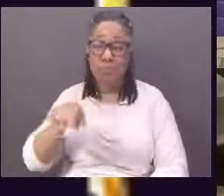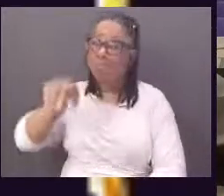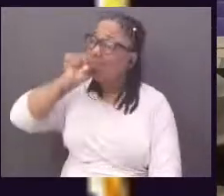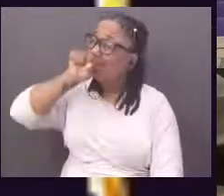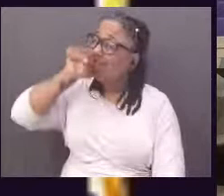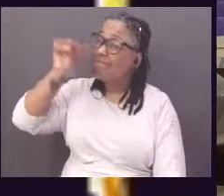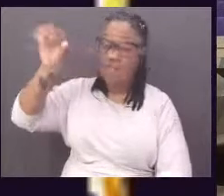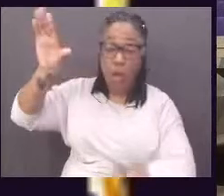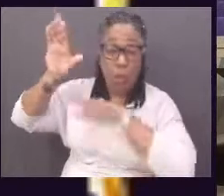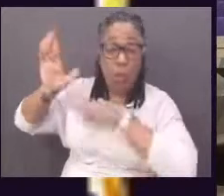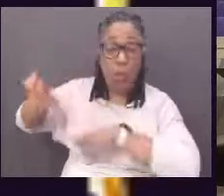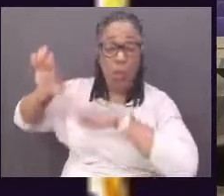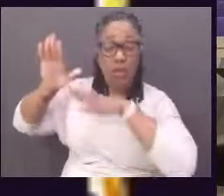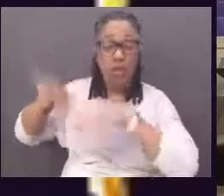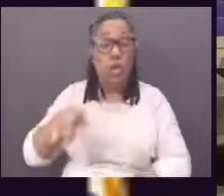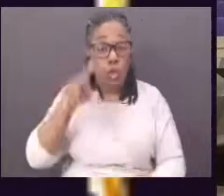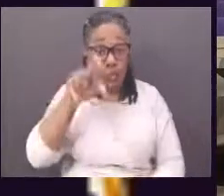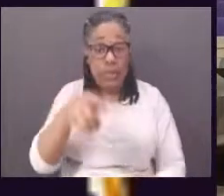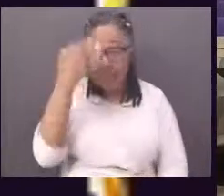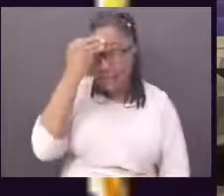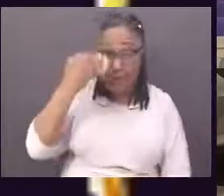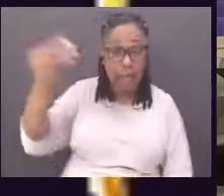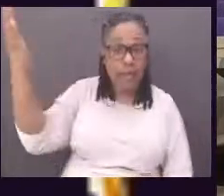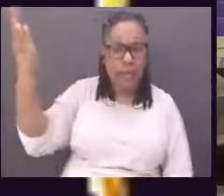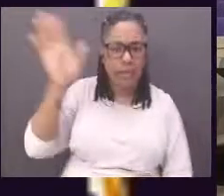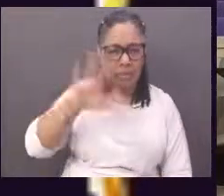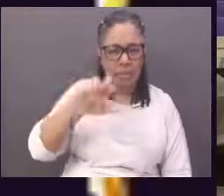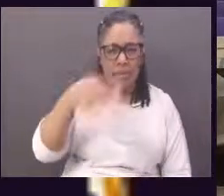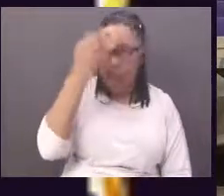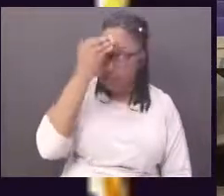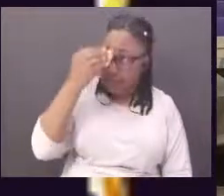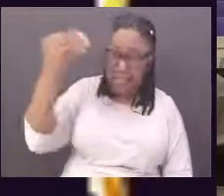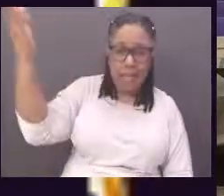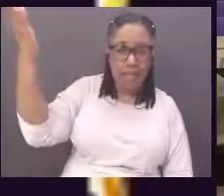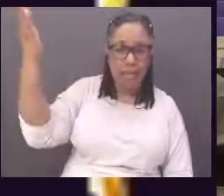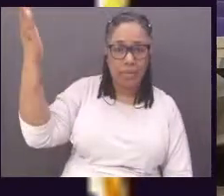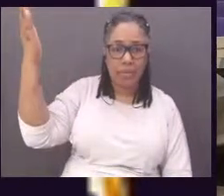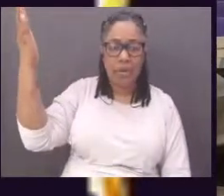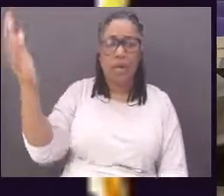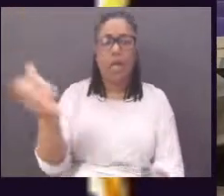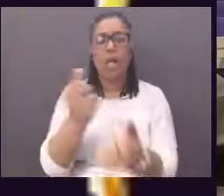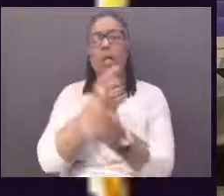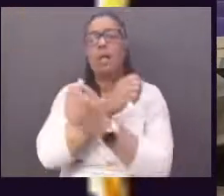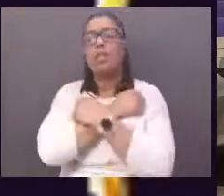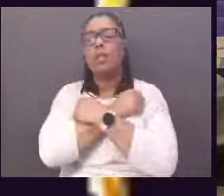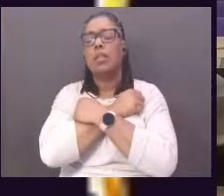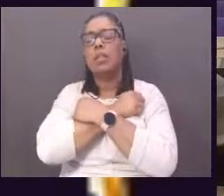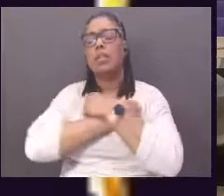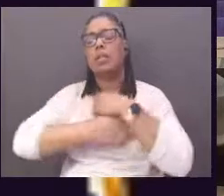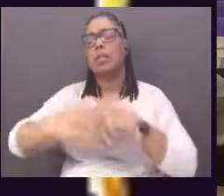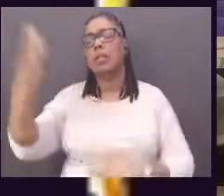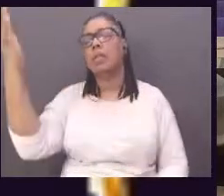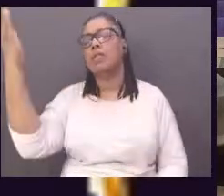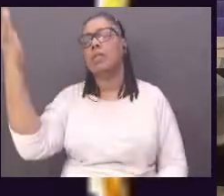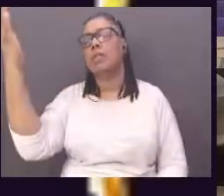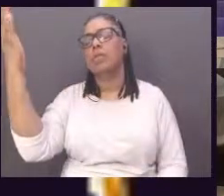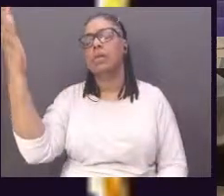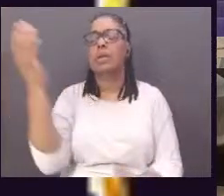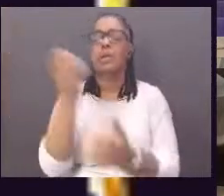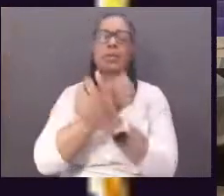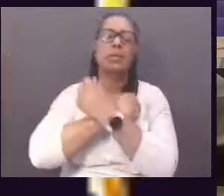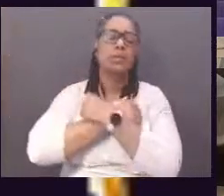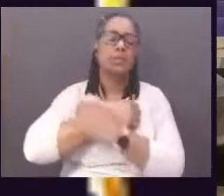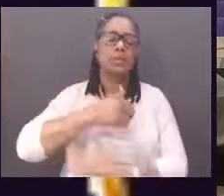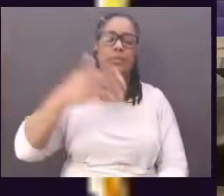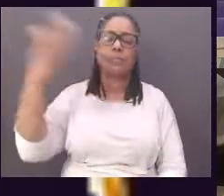You ought to tell him, hey, Lord, we love you, I love you, I love you,